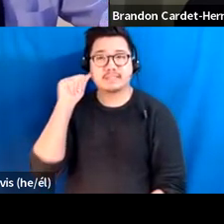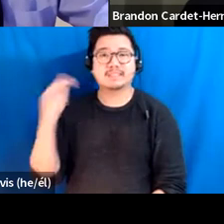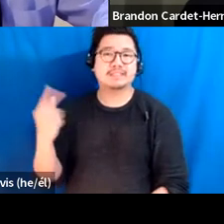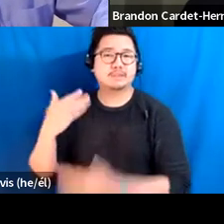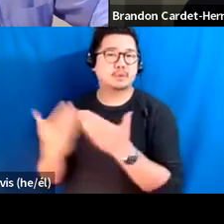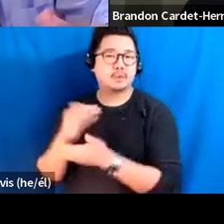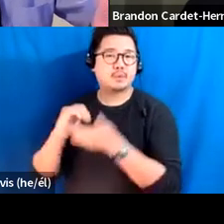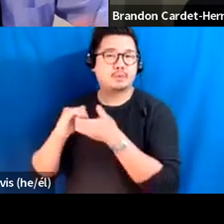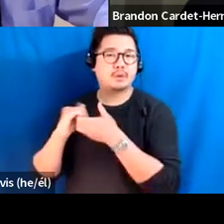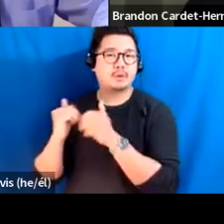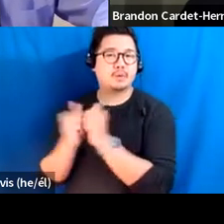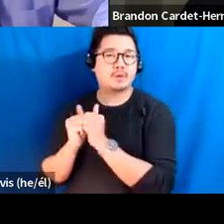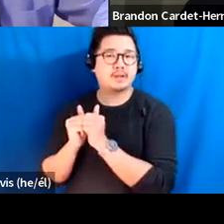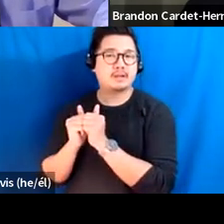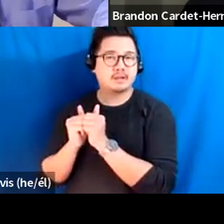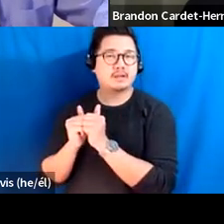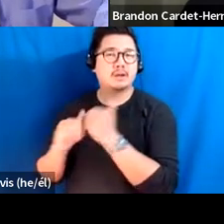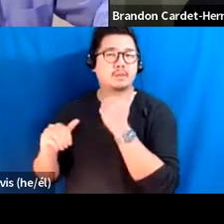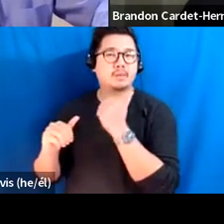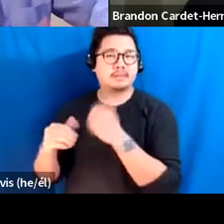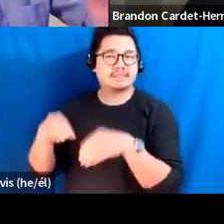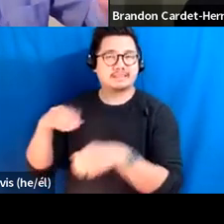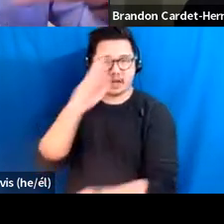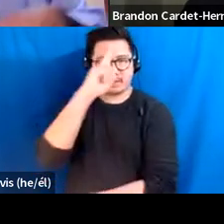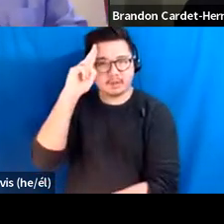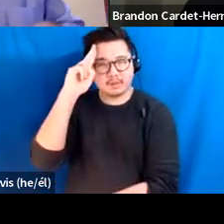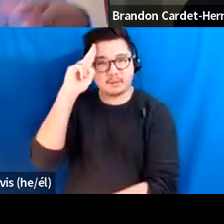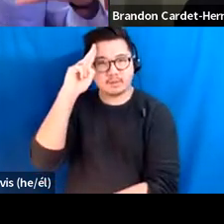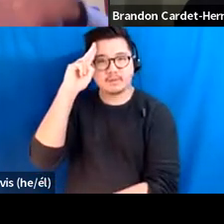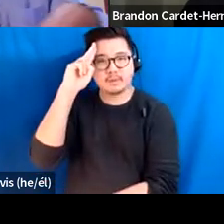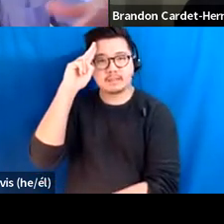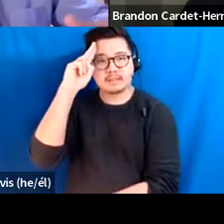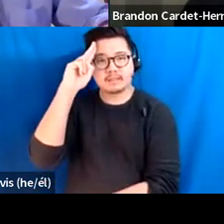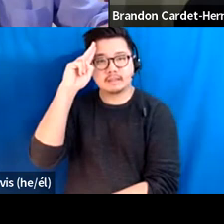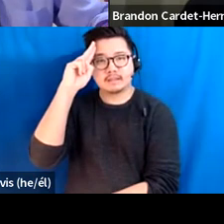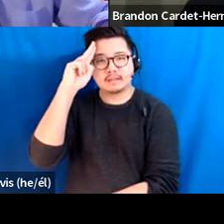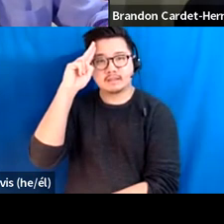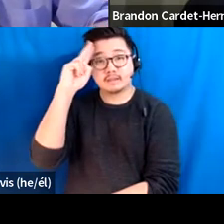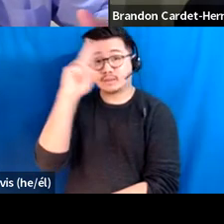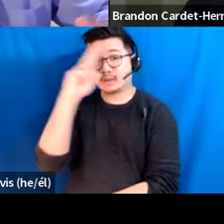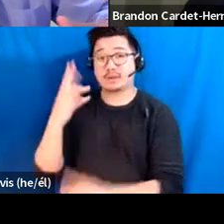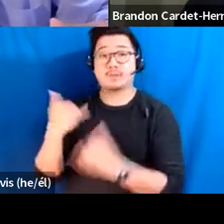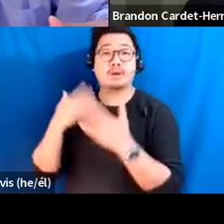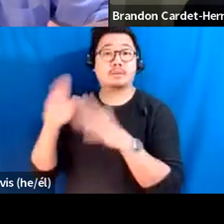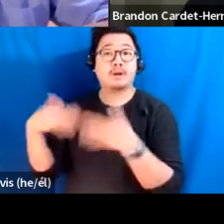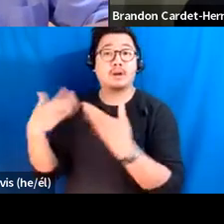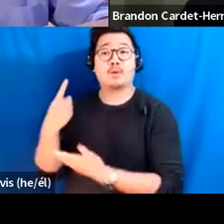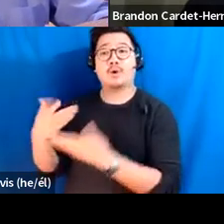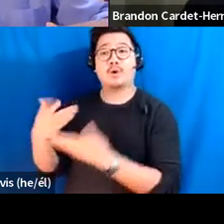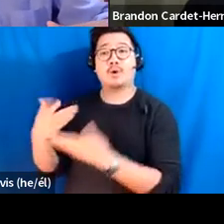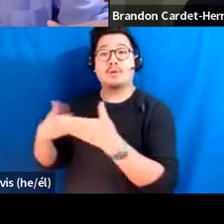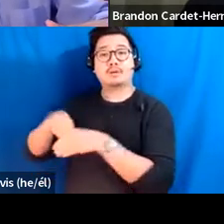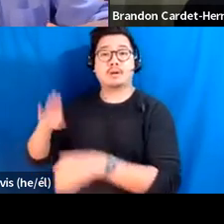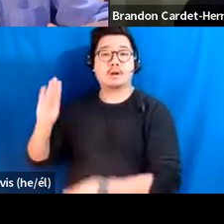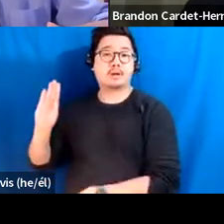now with a franciscana hospital you know they they're sponsoring a room at the burke high school right now with